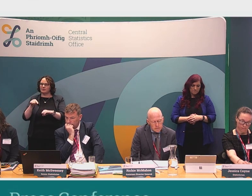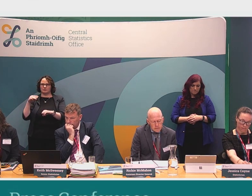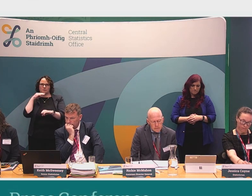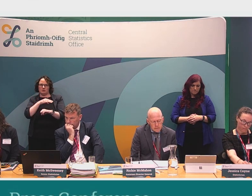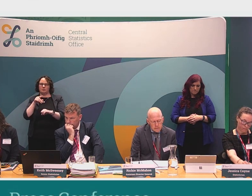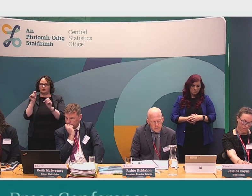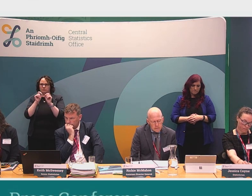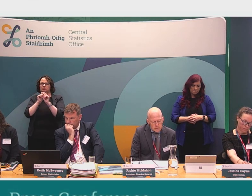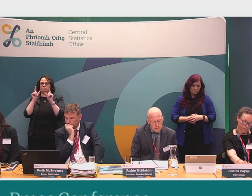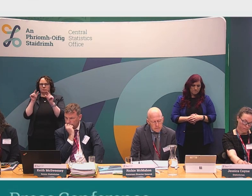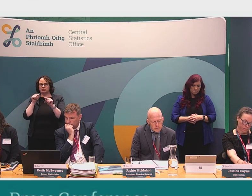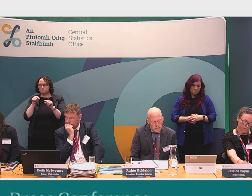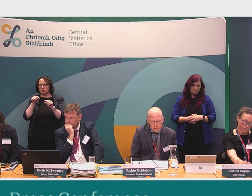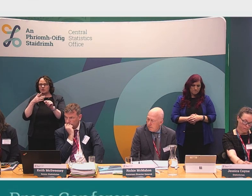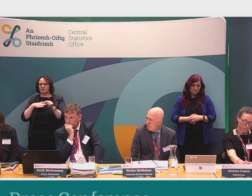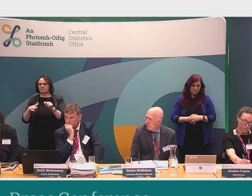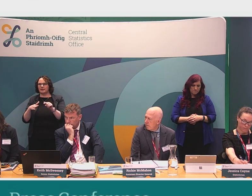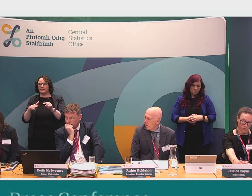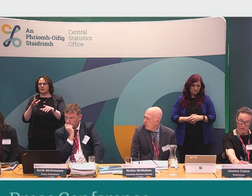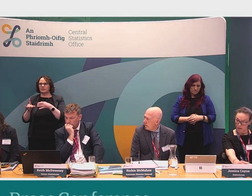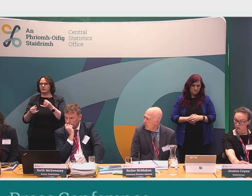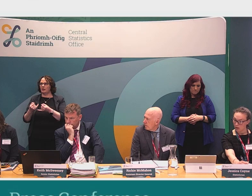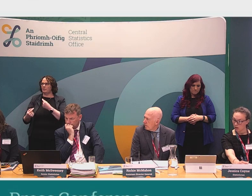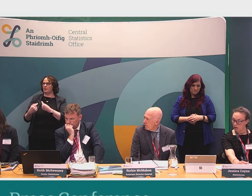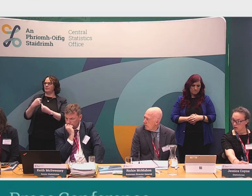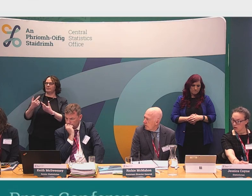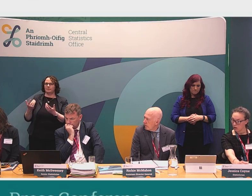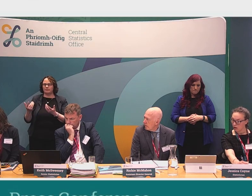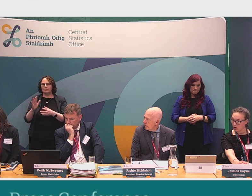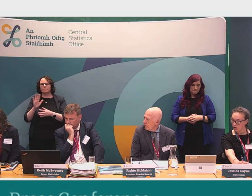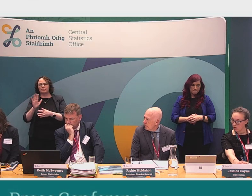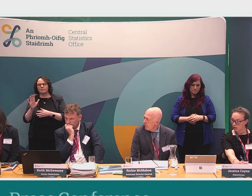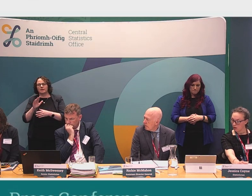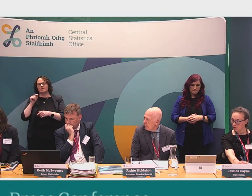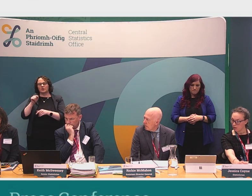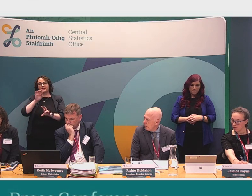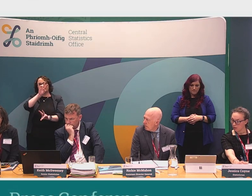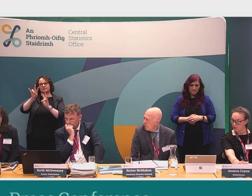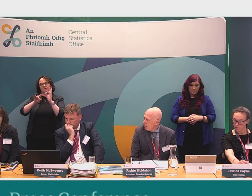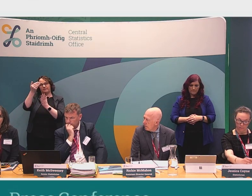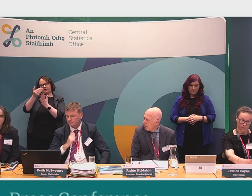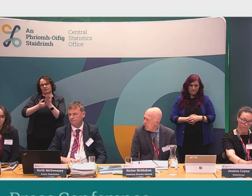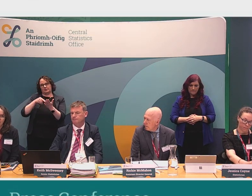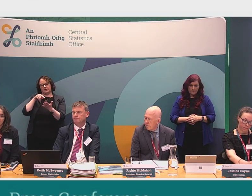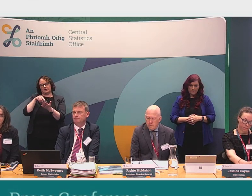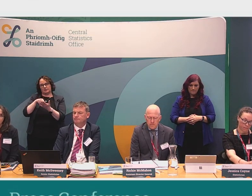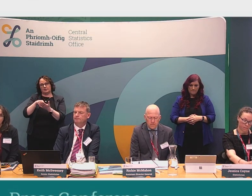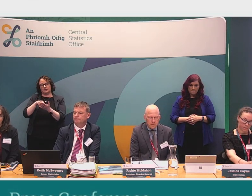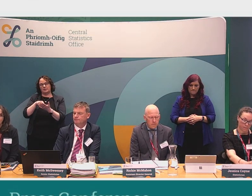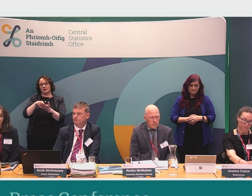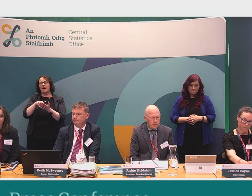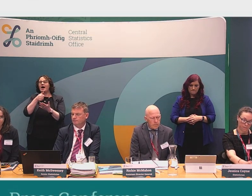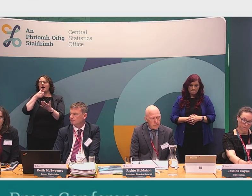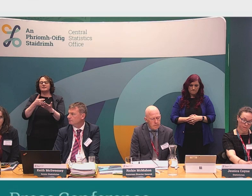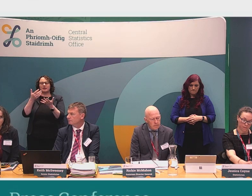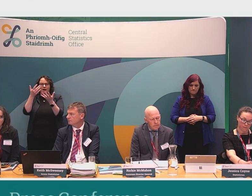to, re-victimize or re-traumatize people. And this survey, again, as I kind of mentioned previously, it'll answer a lot, but there's still